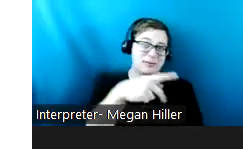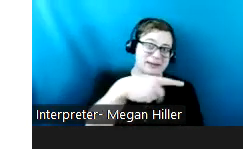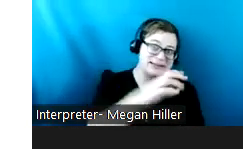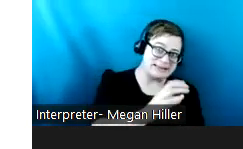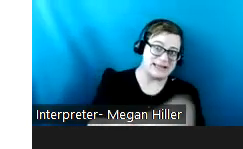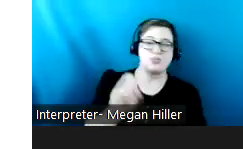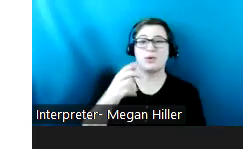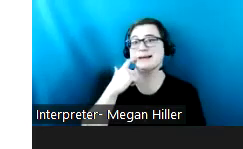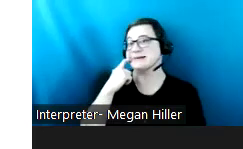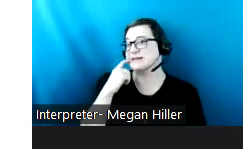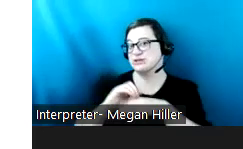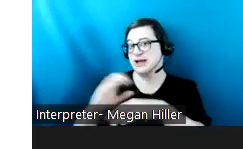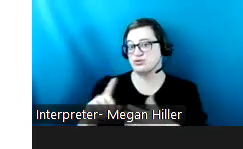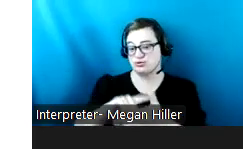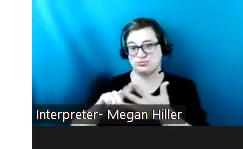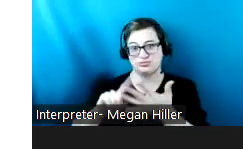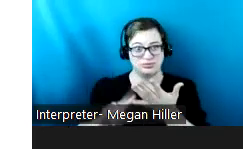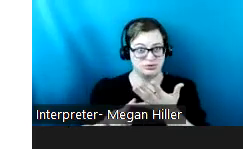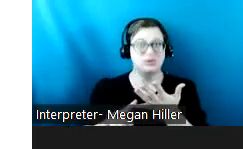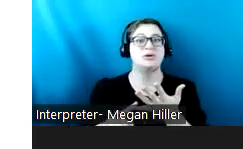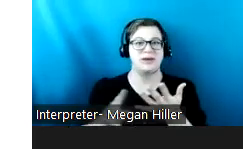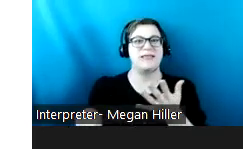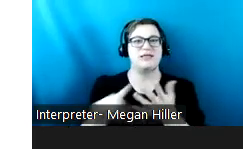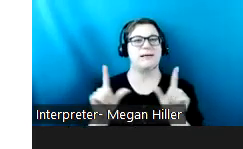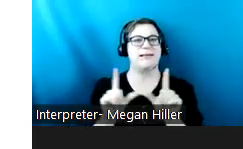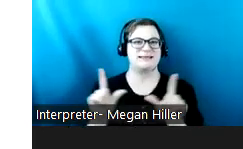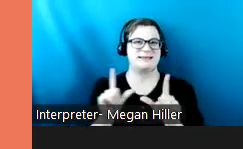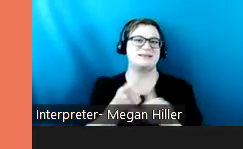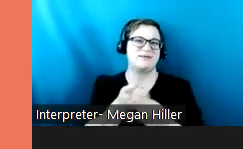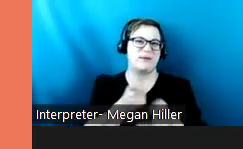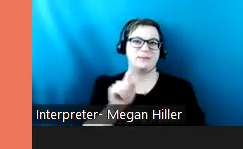or addiction counselor, licensed as defined in Title 12.